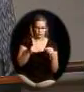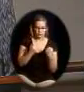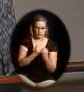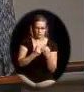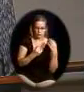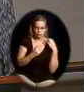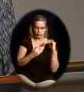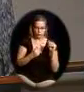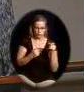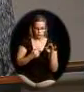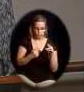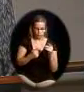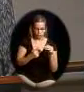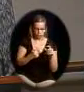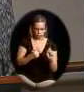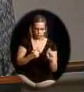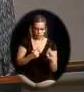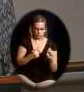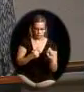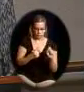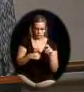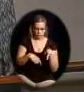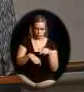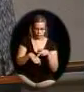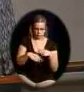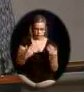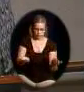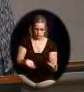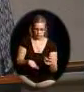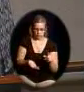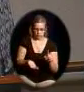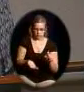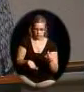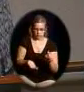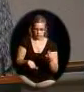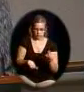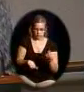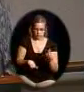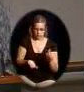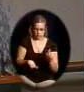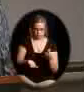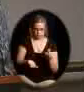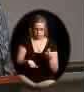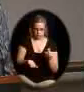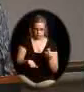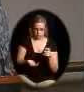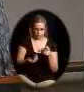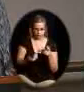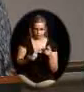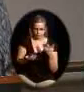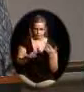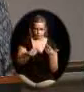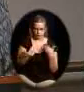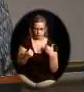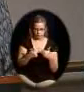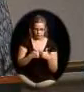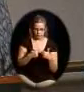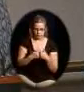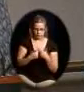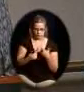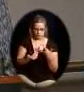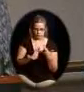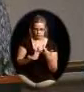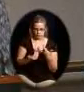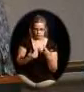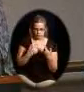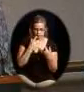Hulse, and is your principal, Dr. Tom Berry, here? Or did he have a game to go to also?